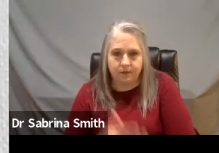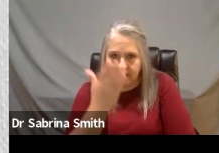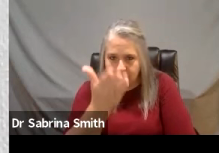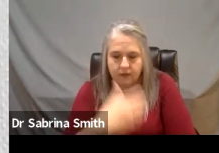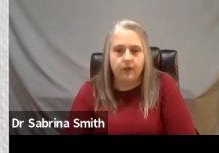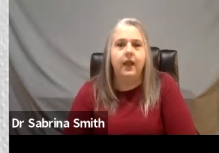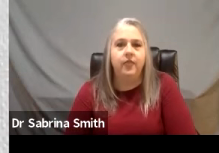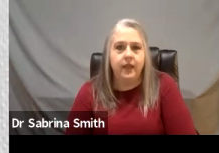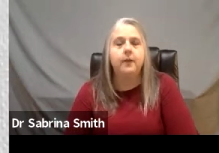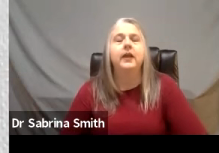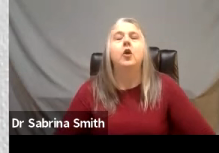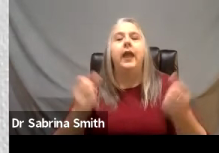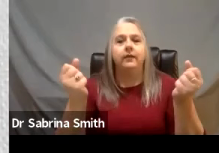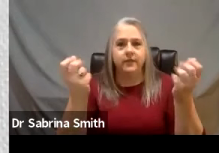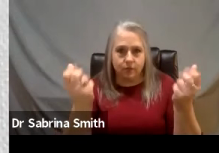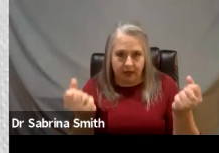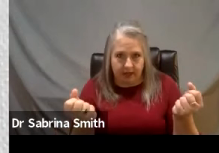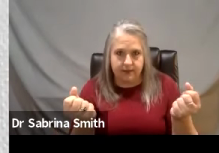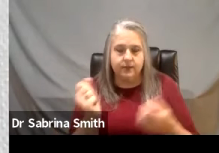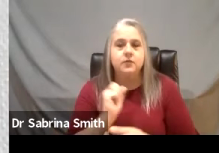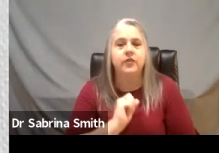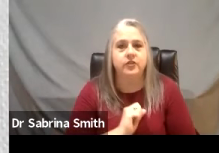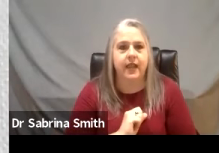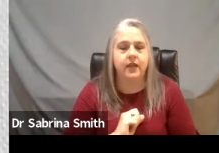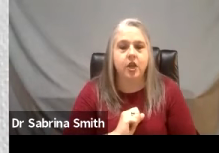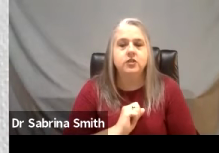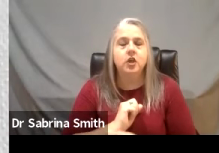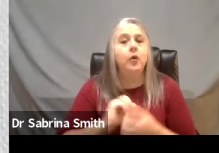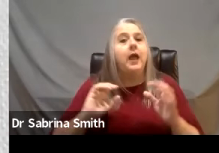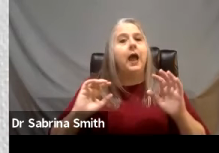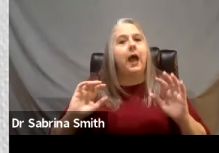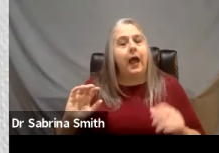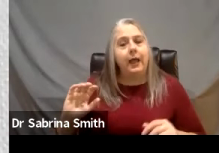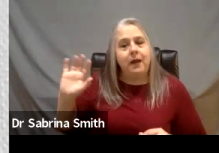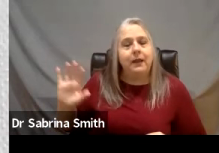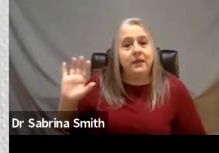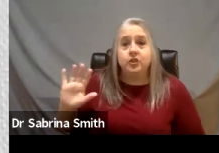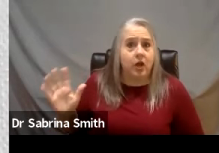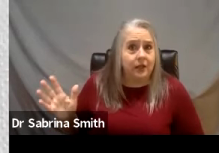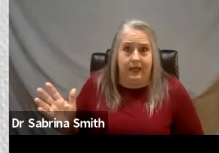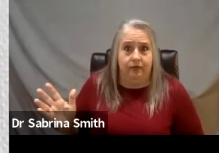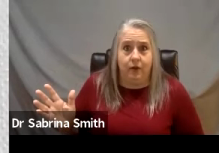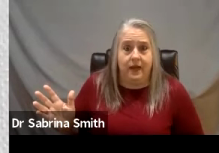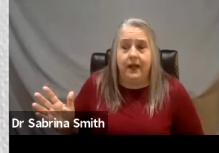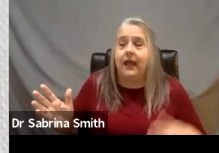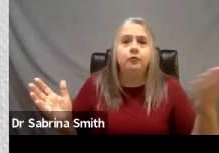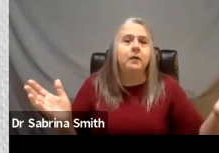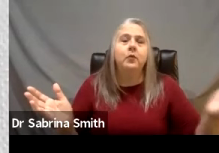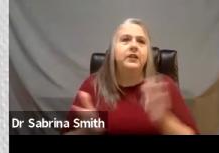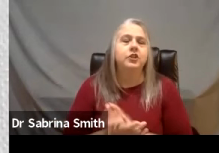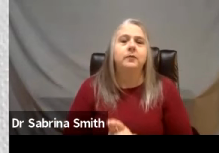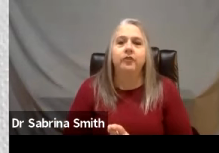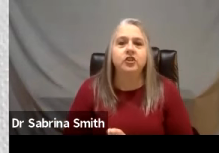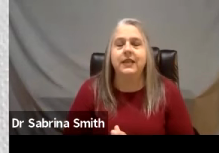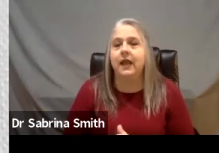this. And then I'm like, okay, this is what it is. This is what they're saying. So I might be struggling for a minute. I remember